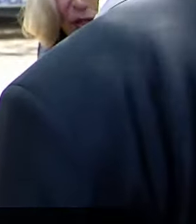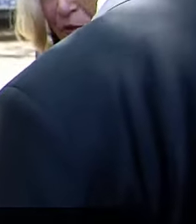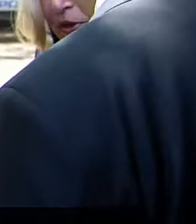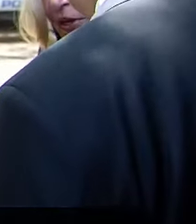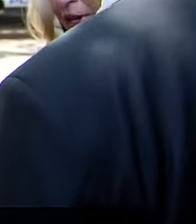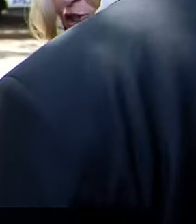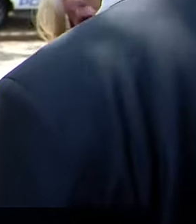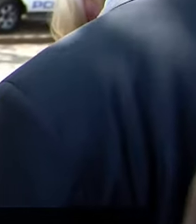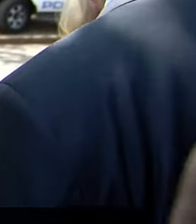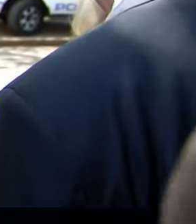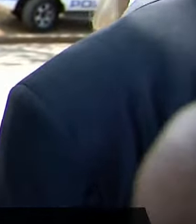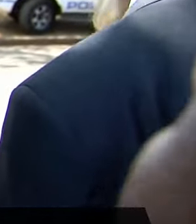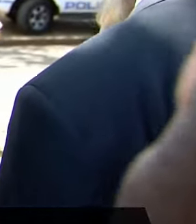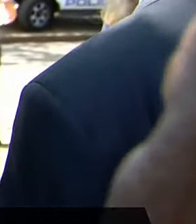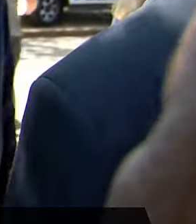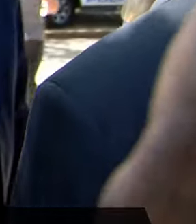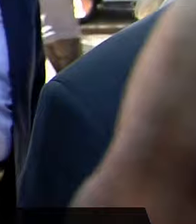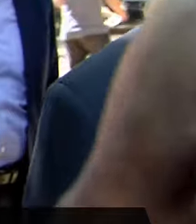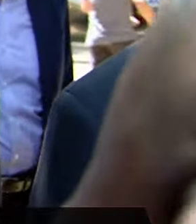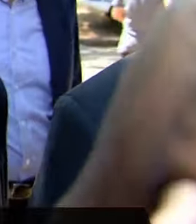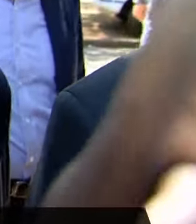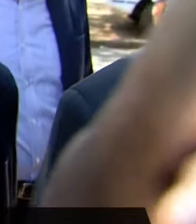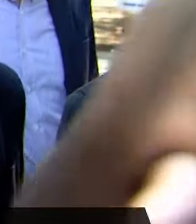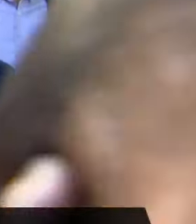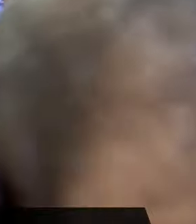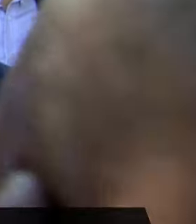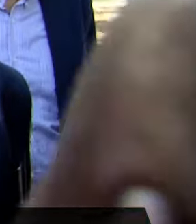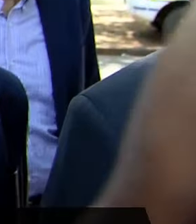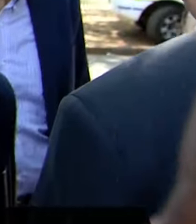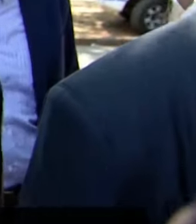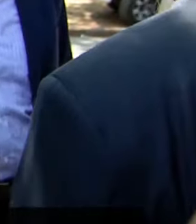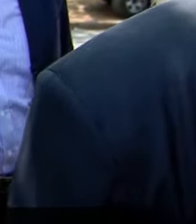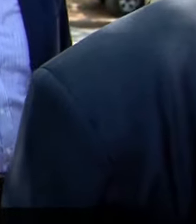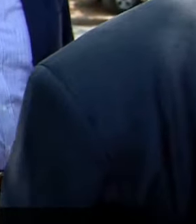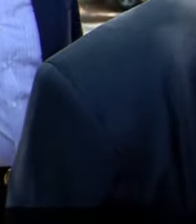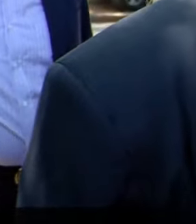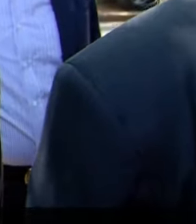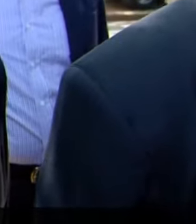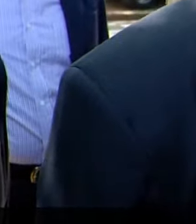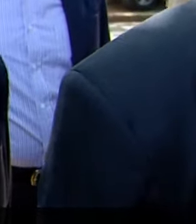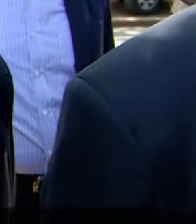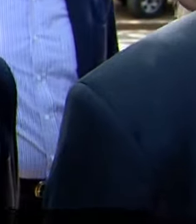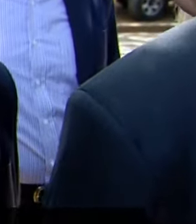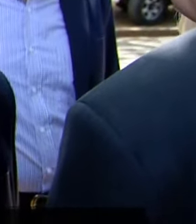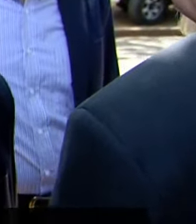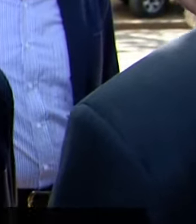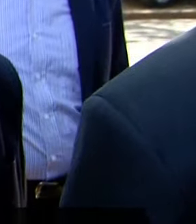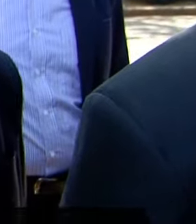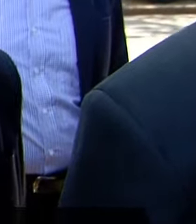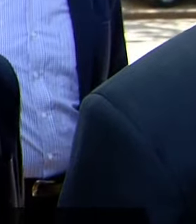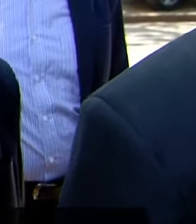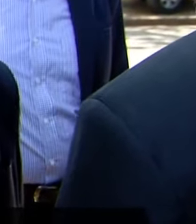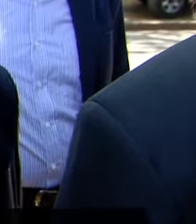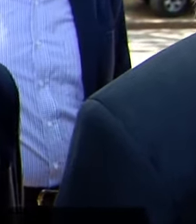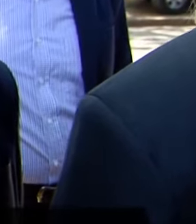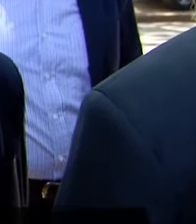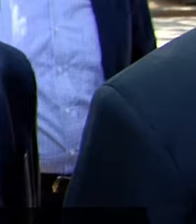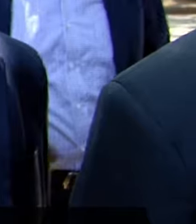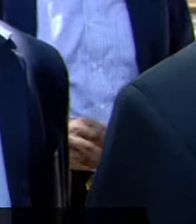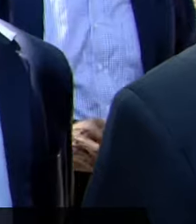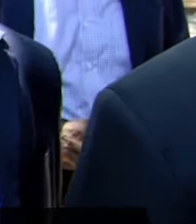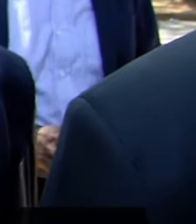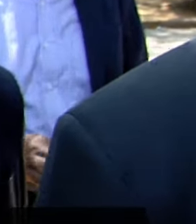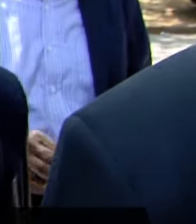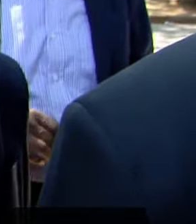course, for you, it's someone you know personally. And outside of that, Mr. President, you also worked with him before government.